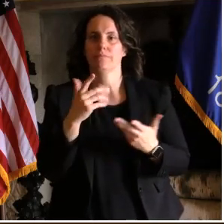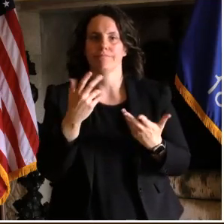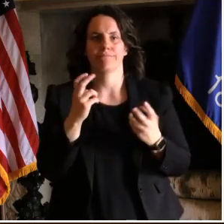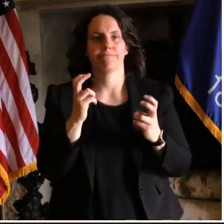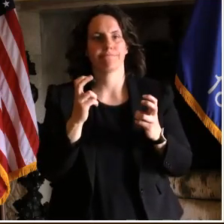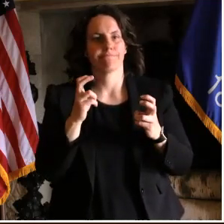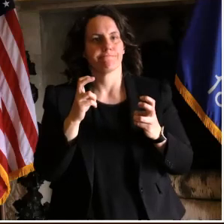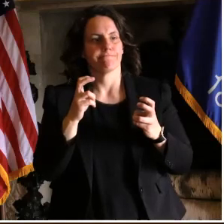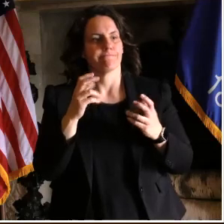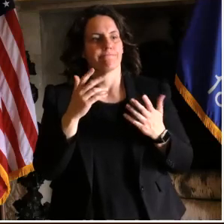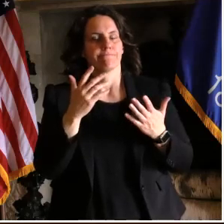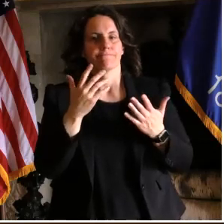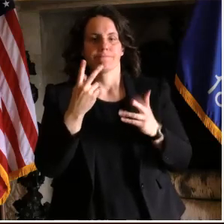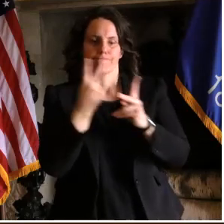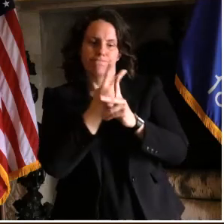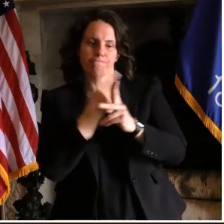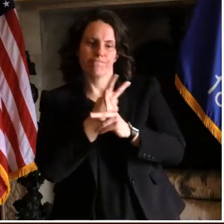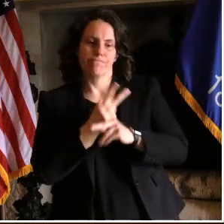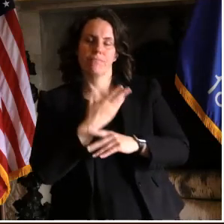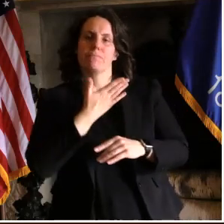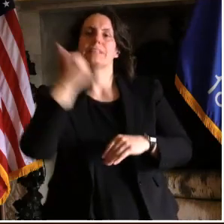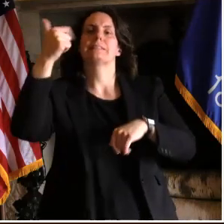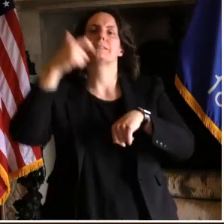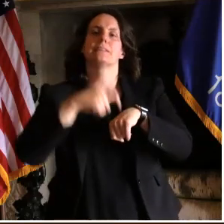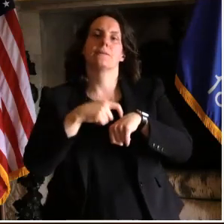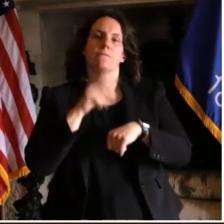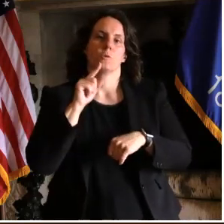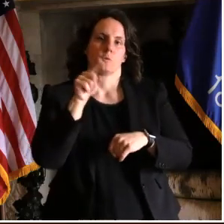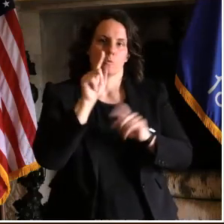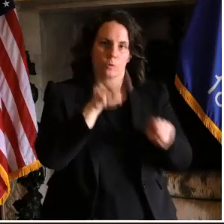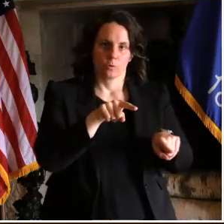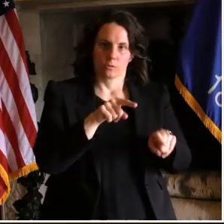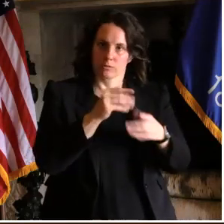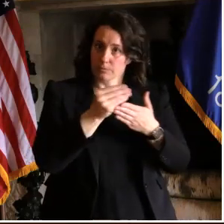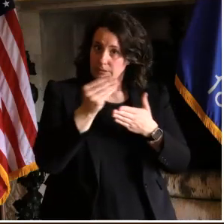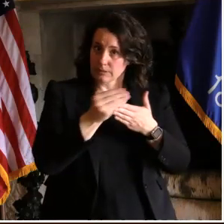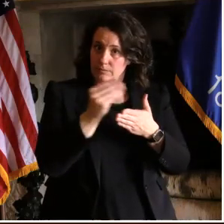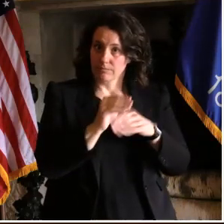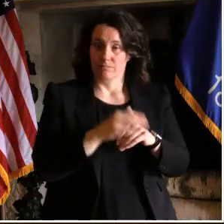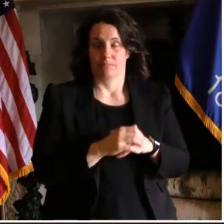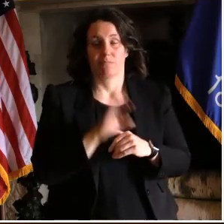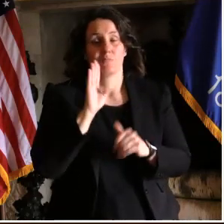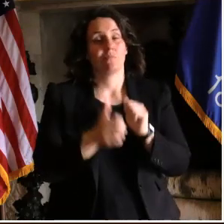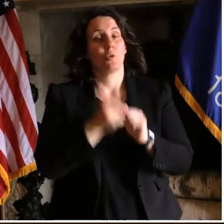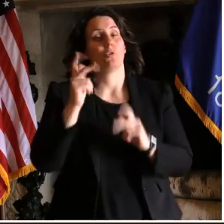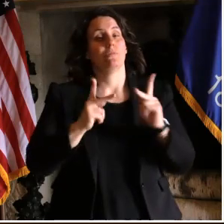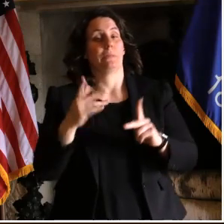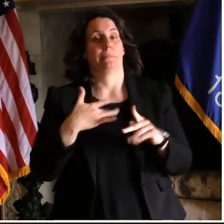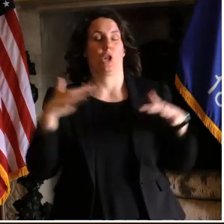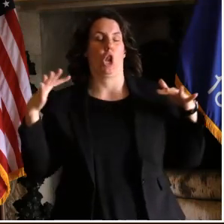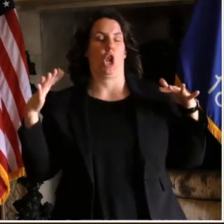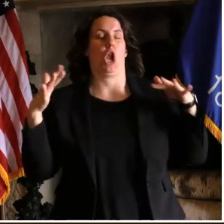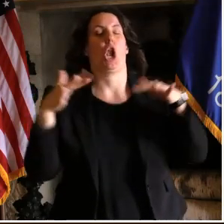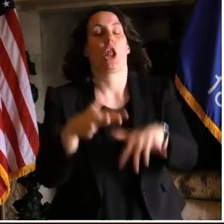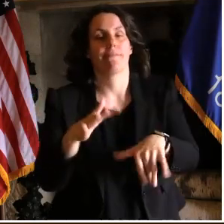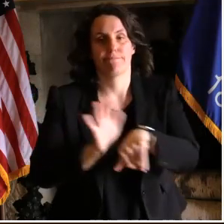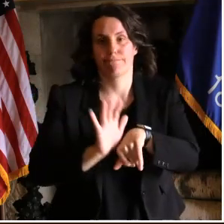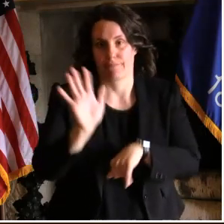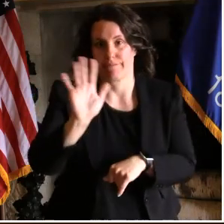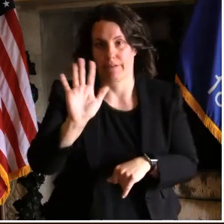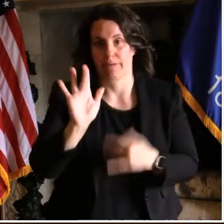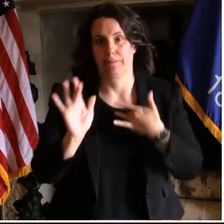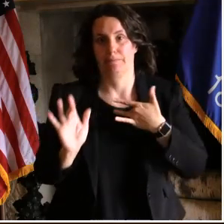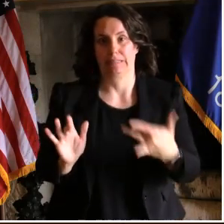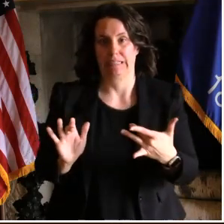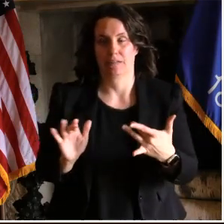likely time. I would say probably 5 o'clock in the afternoon, probably going to be pretty crowded. I think the grocers can tell us that, and we'll be glad to